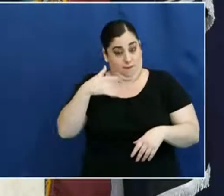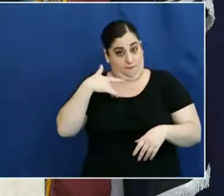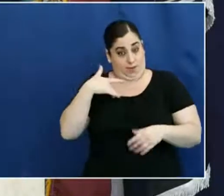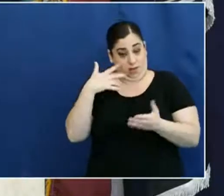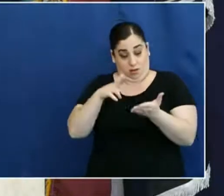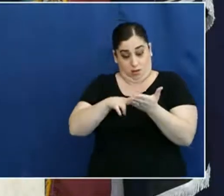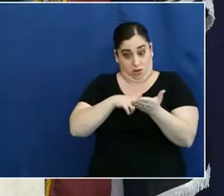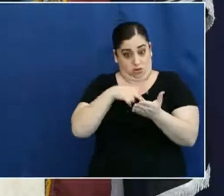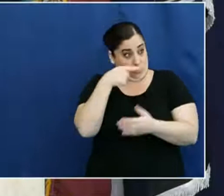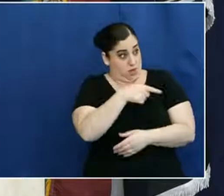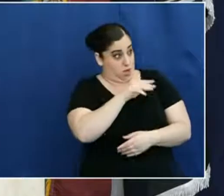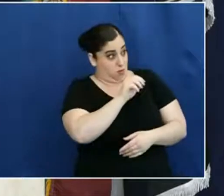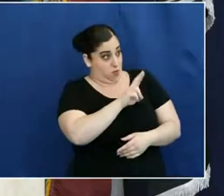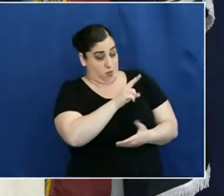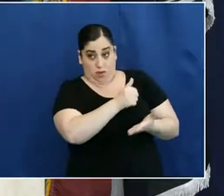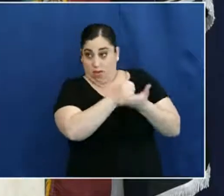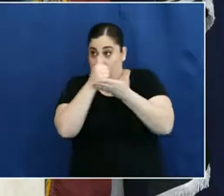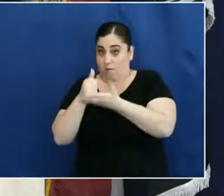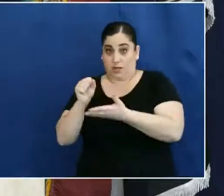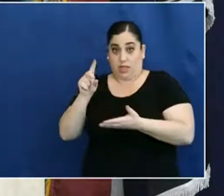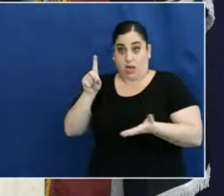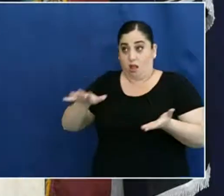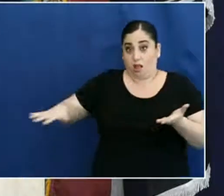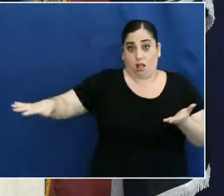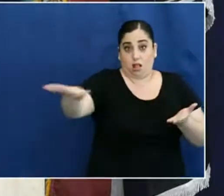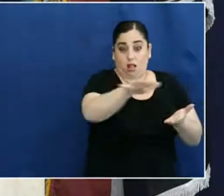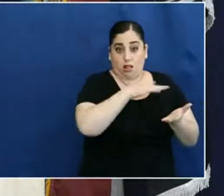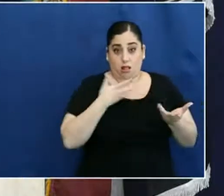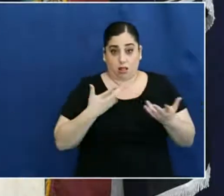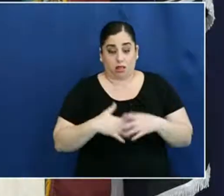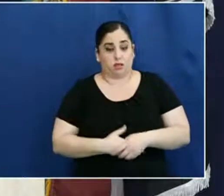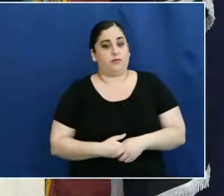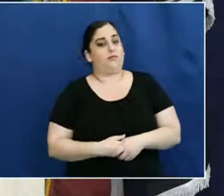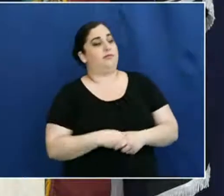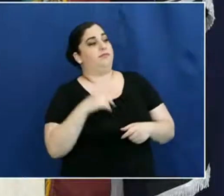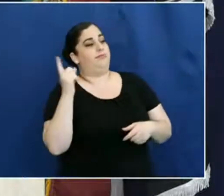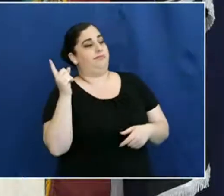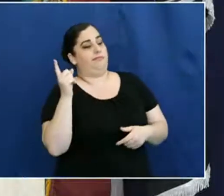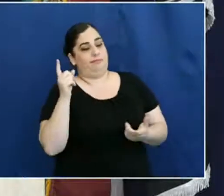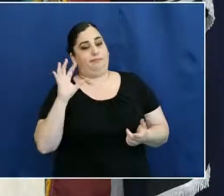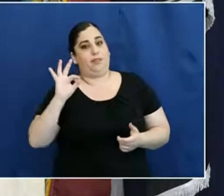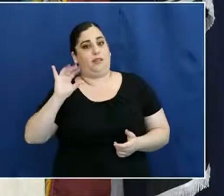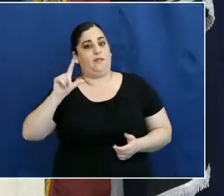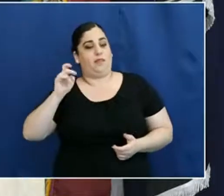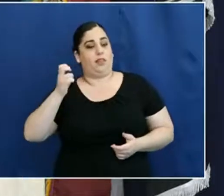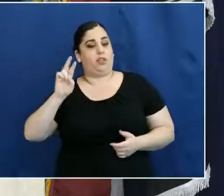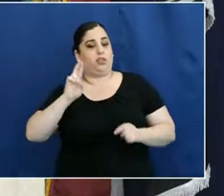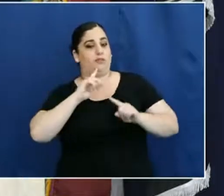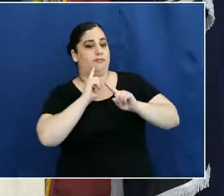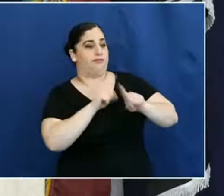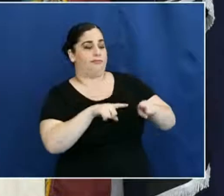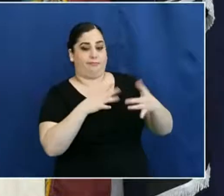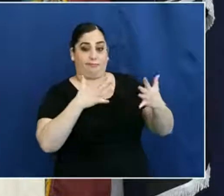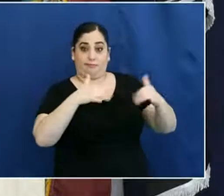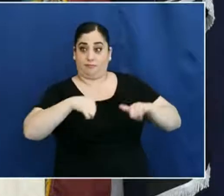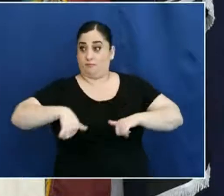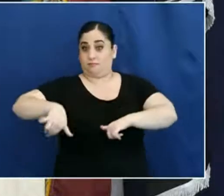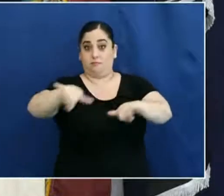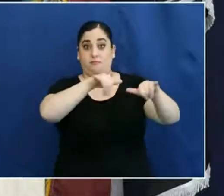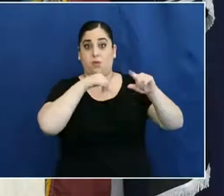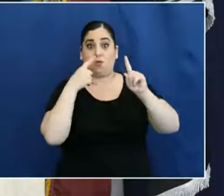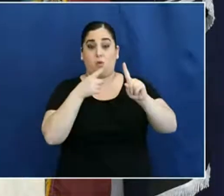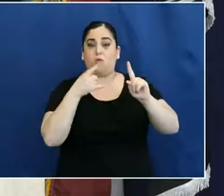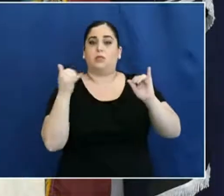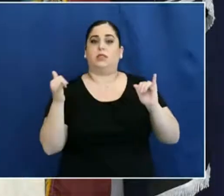rollout? Yeah, I think, Jonathan, in large part, all of us have the same goal, which is equitably